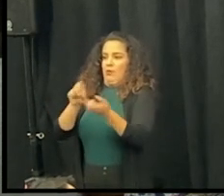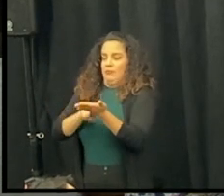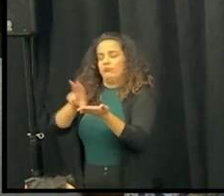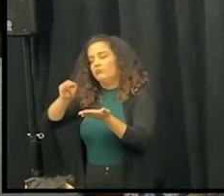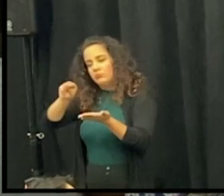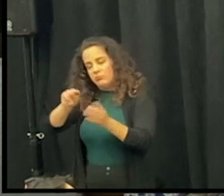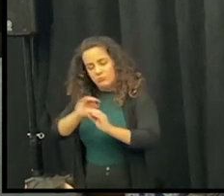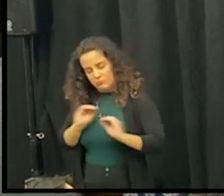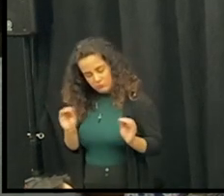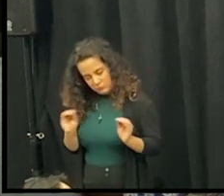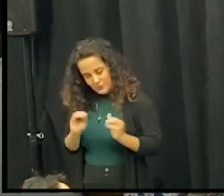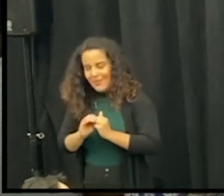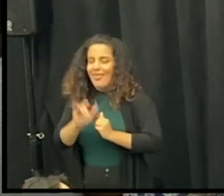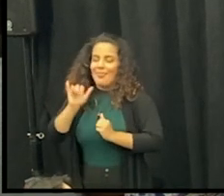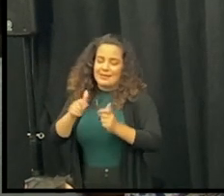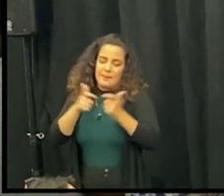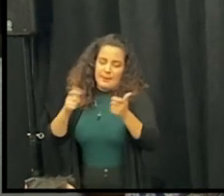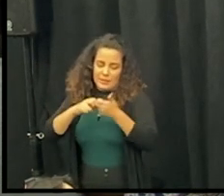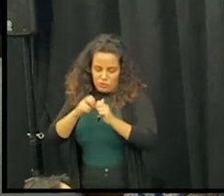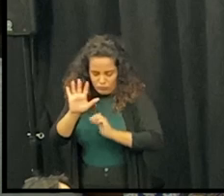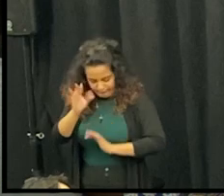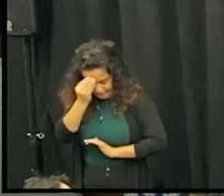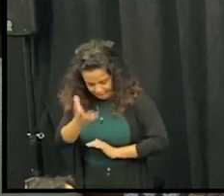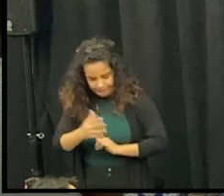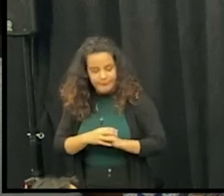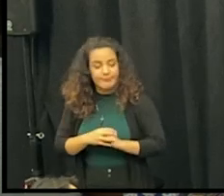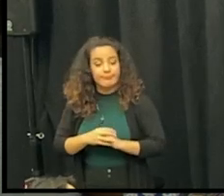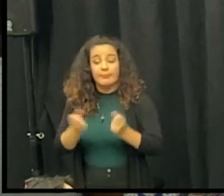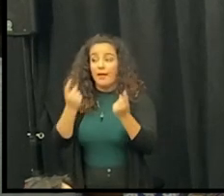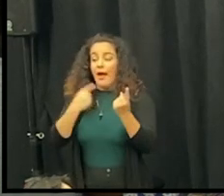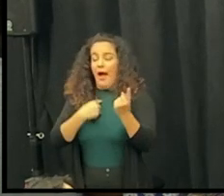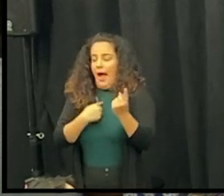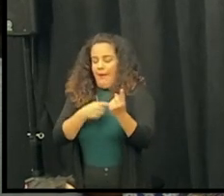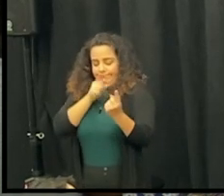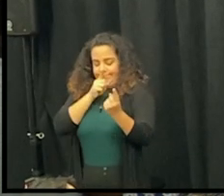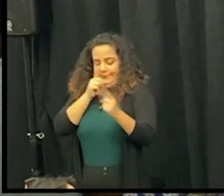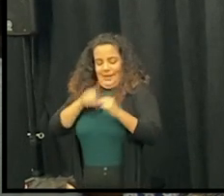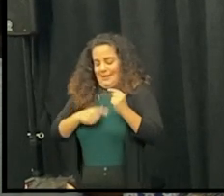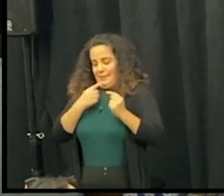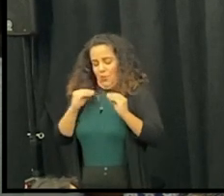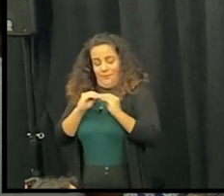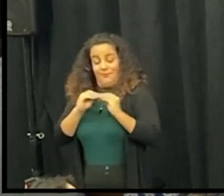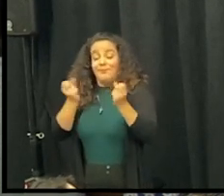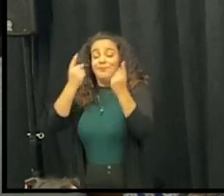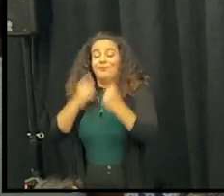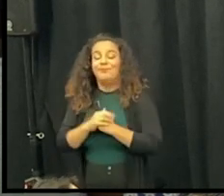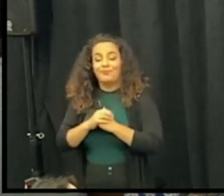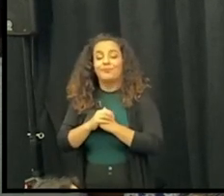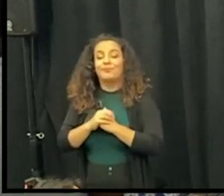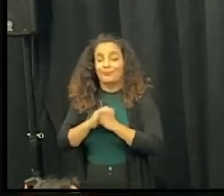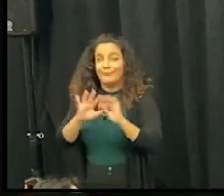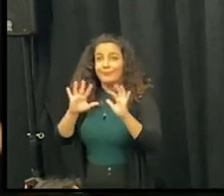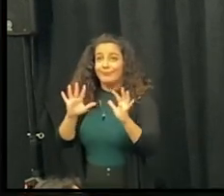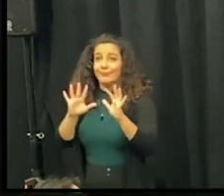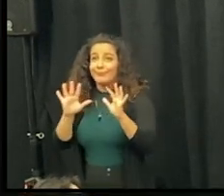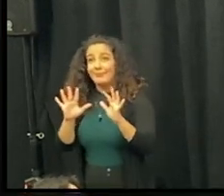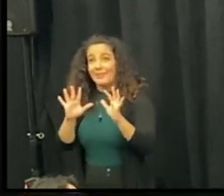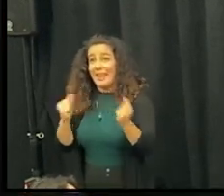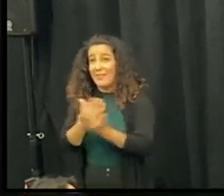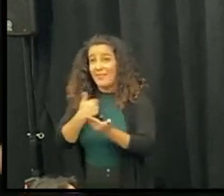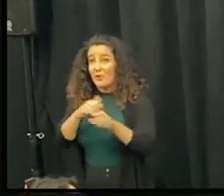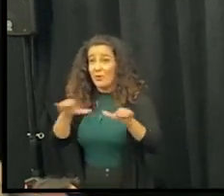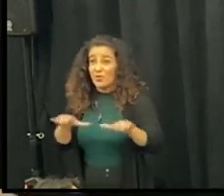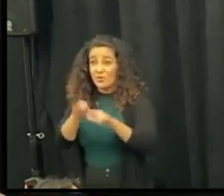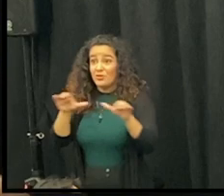of the oh. biggest issue that we have. So I've said enough, except to say that I feel like what we're doing is making